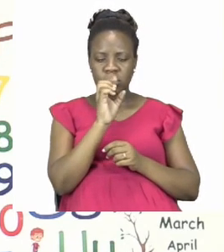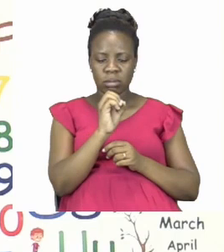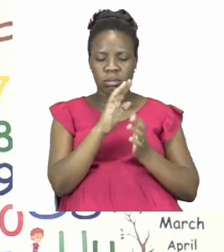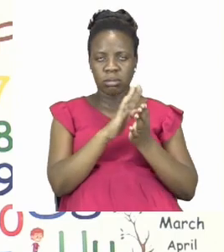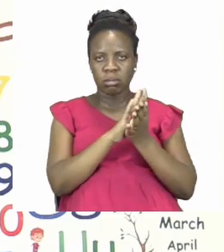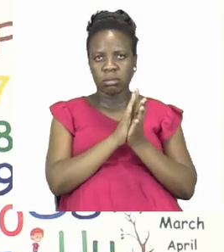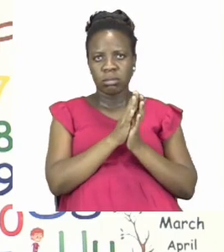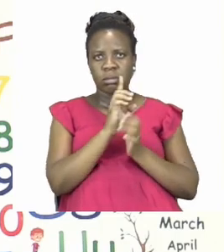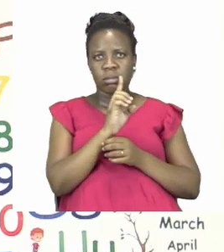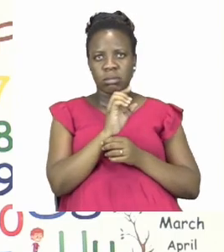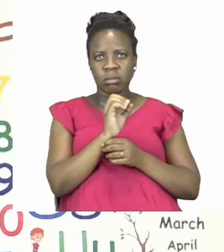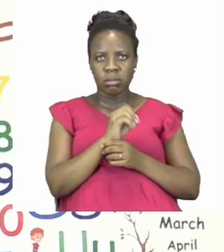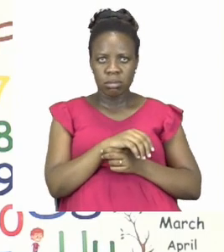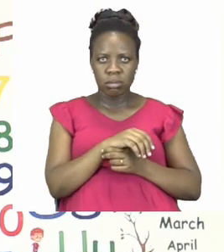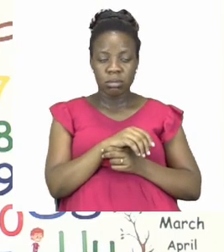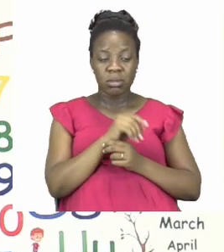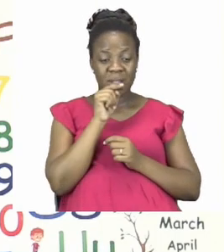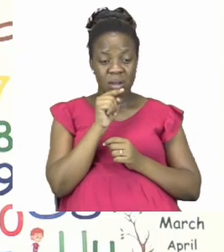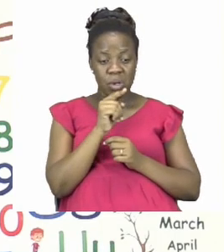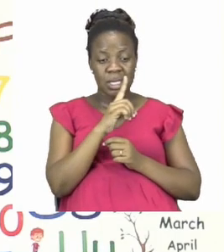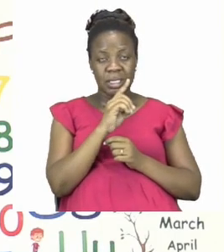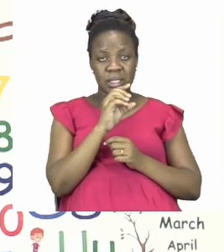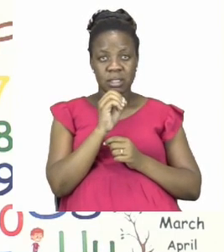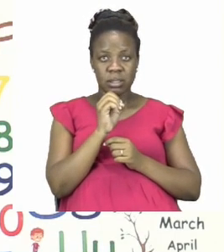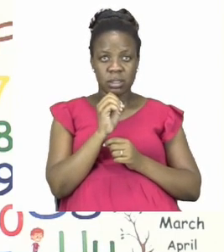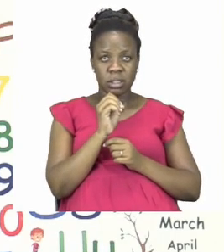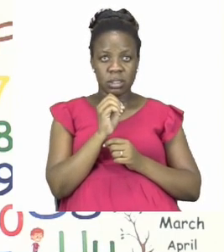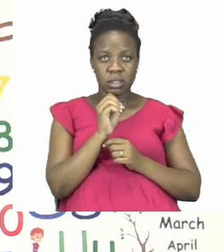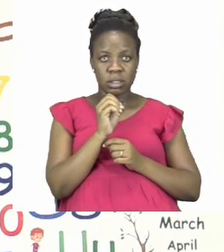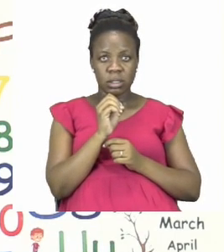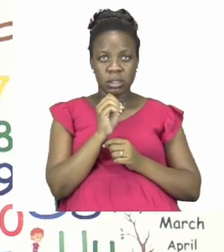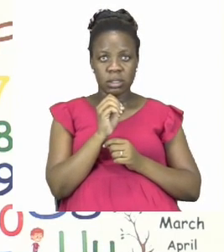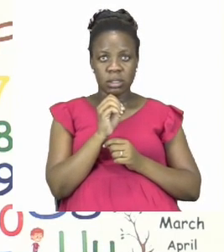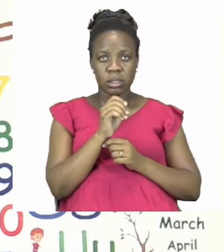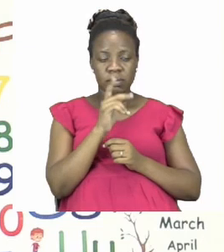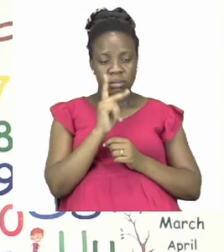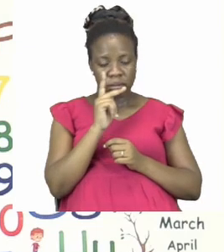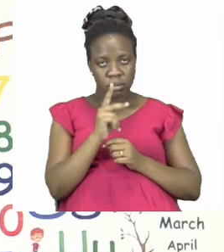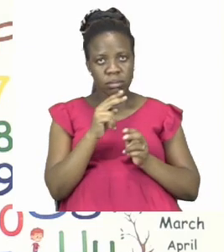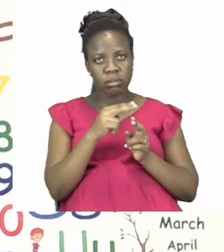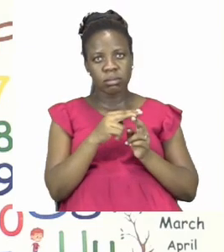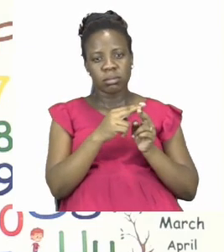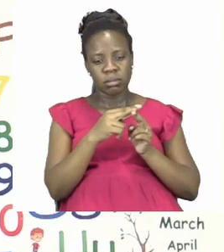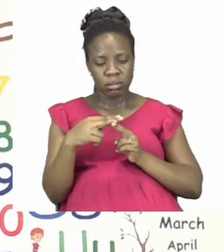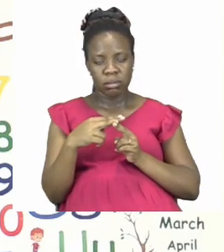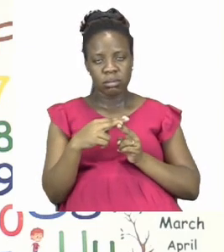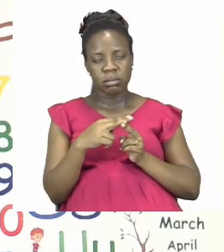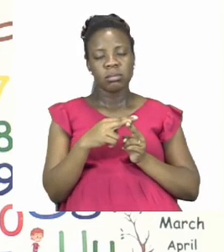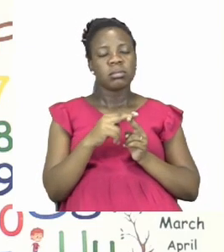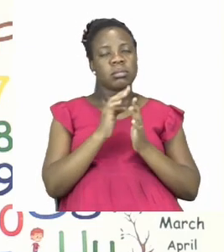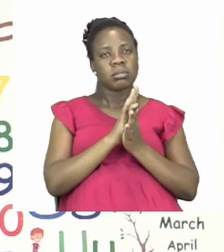this digit is 10, which means he has enough for us to borrow. So we cross him out